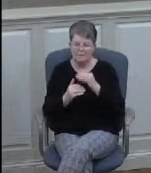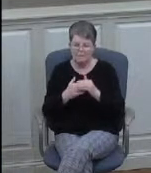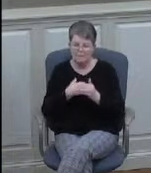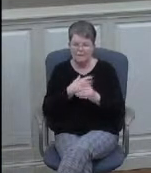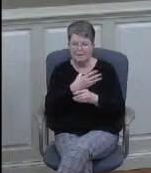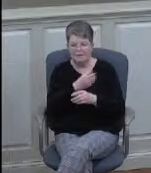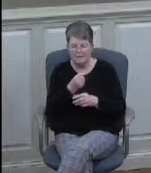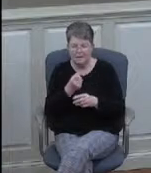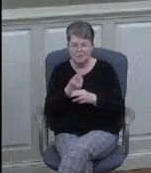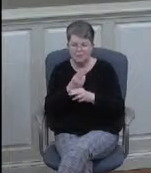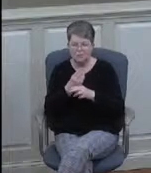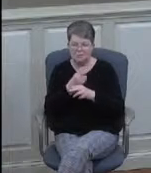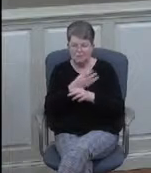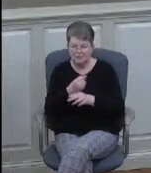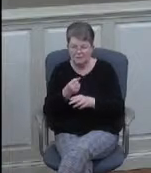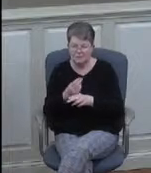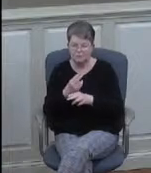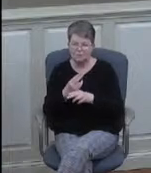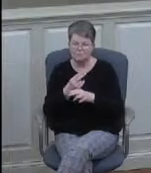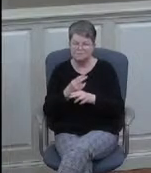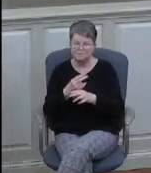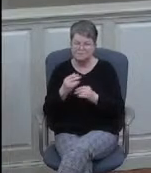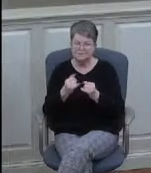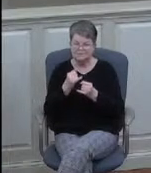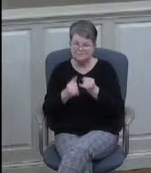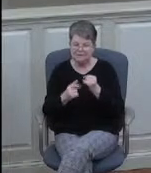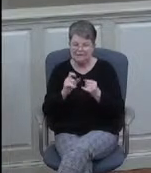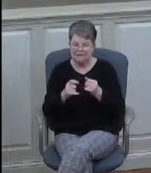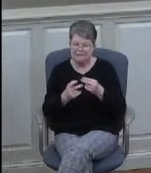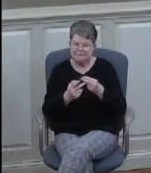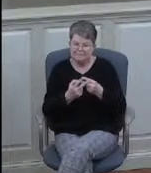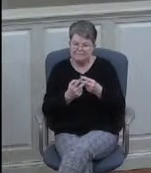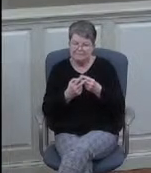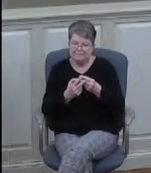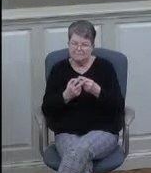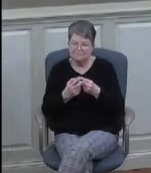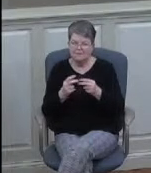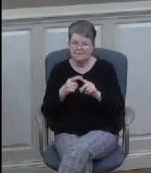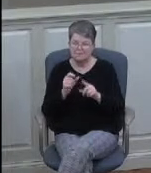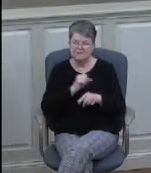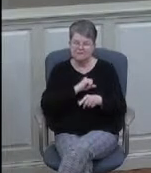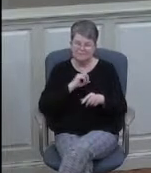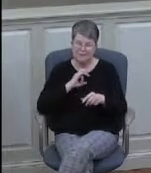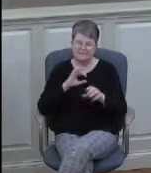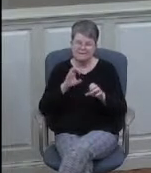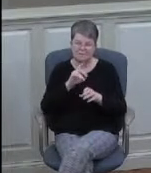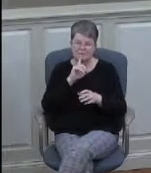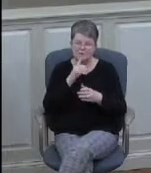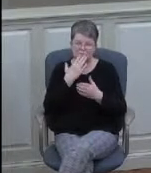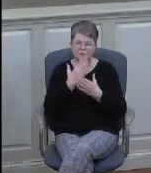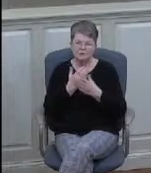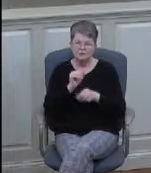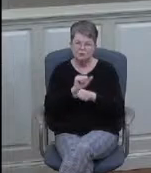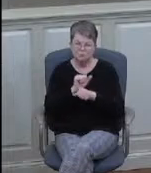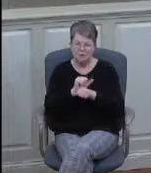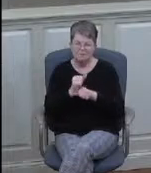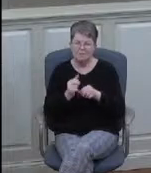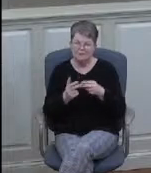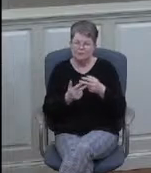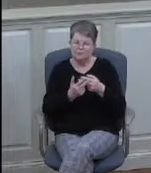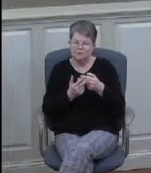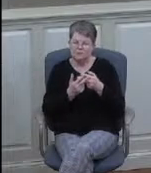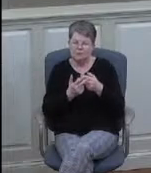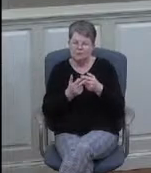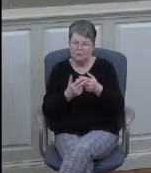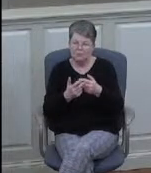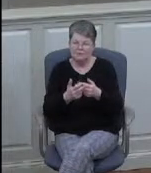and it was we had to conserve towards the end, but I think our staff did a really good job with conserving it in a manner that